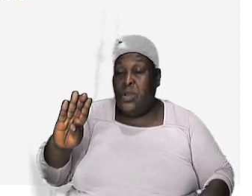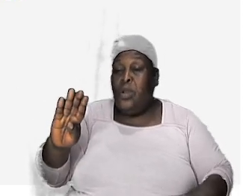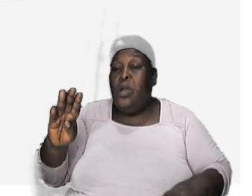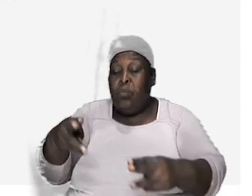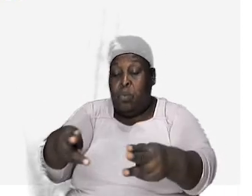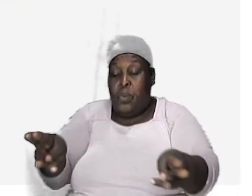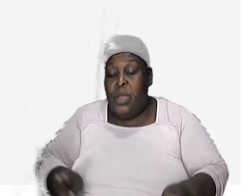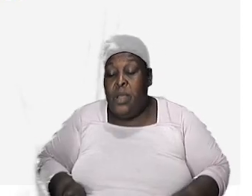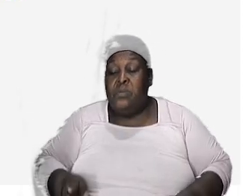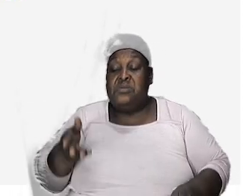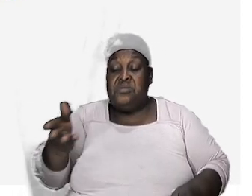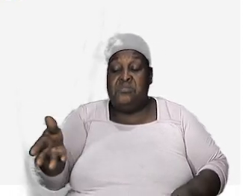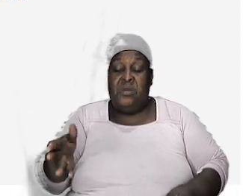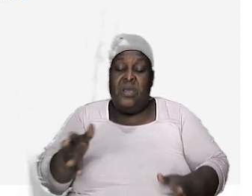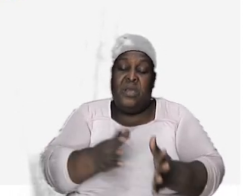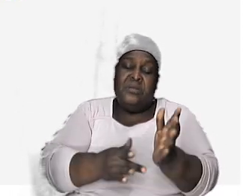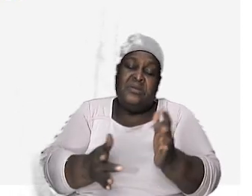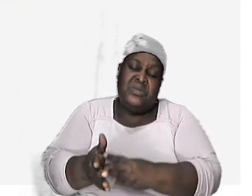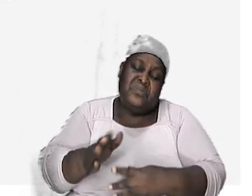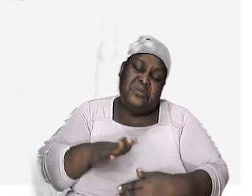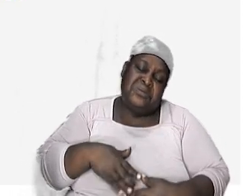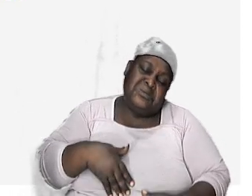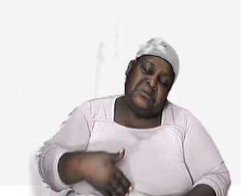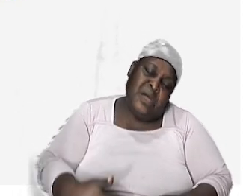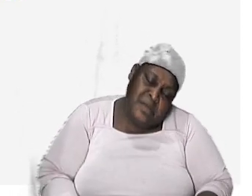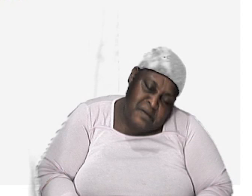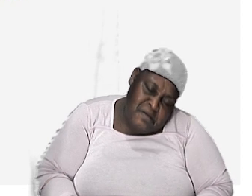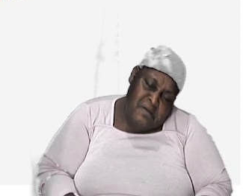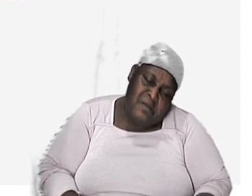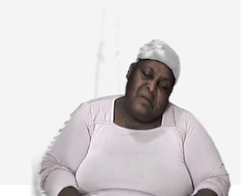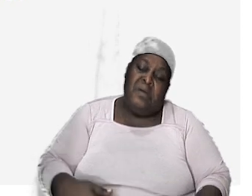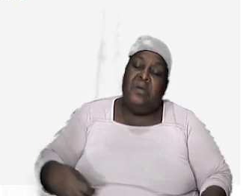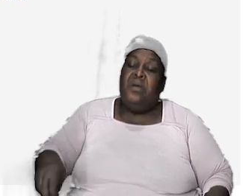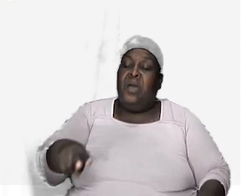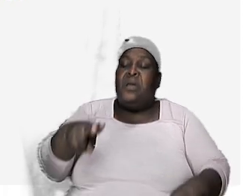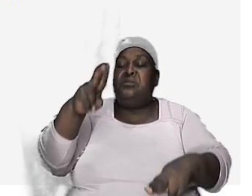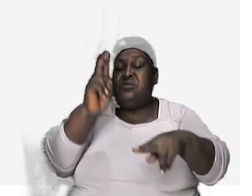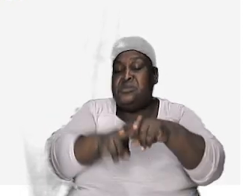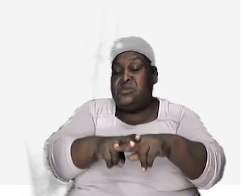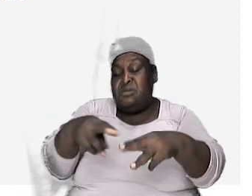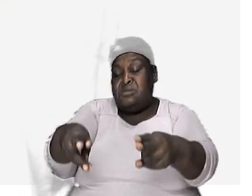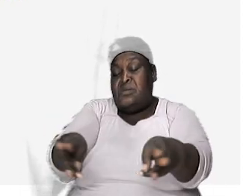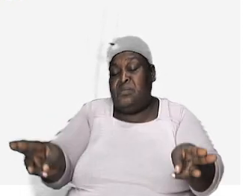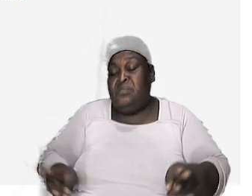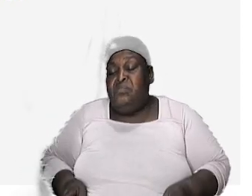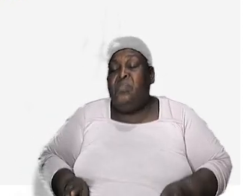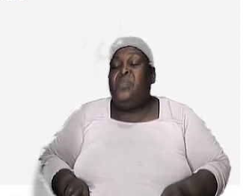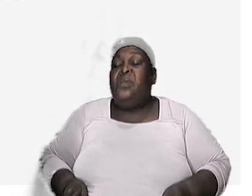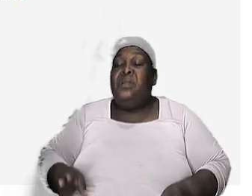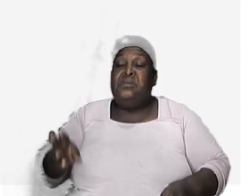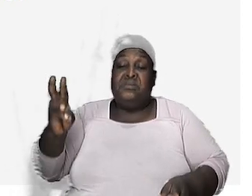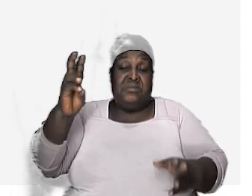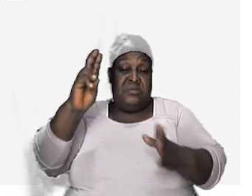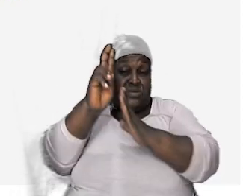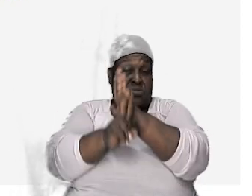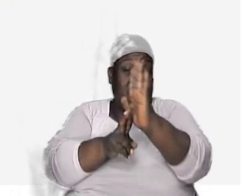Jesus was weary from his journey. And he sat on the well. And the Bible said it was about the